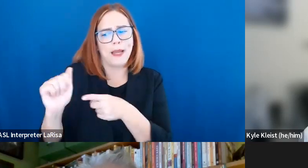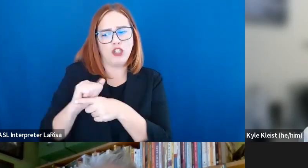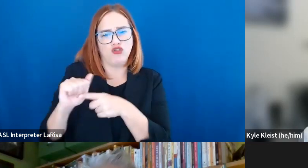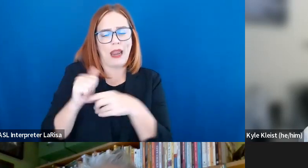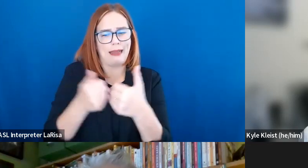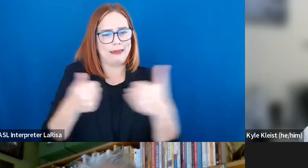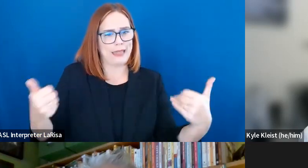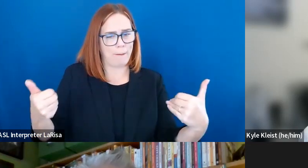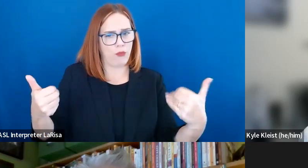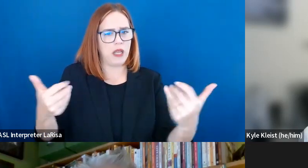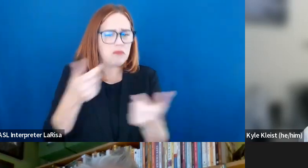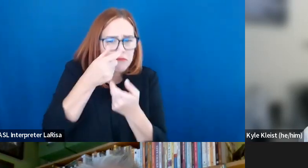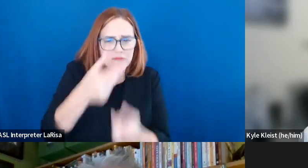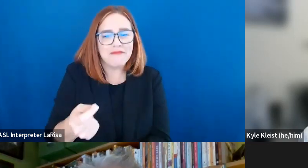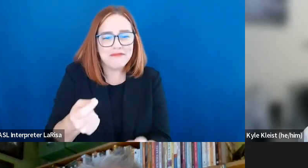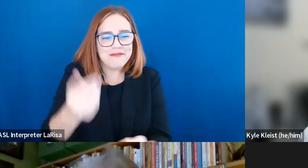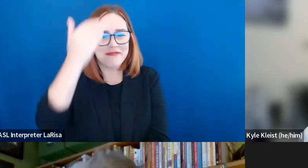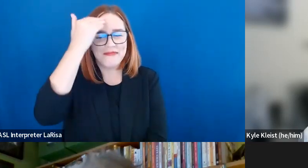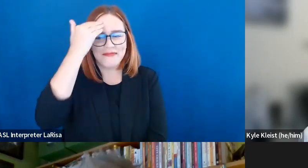think.